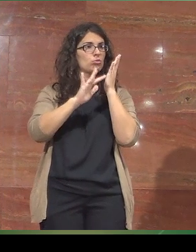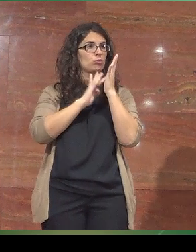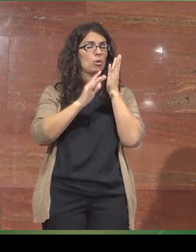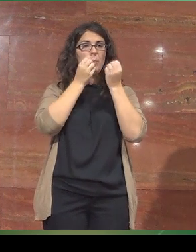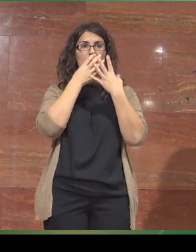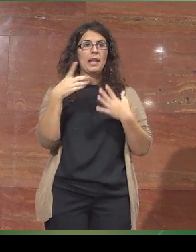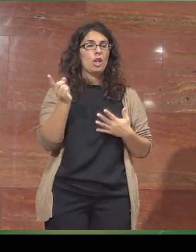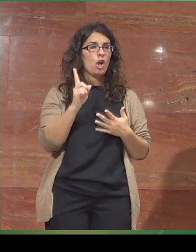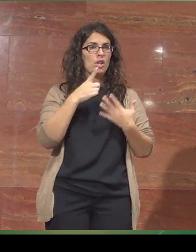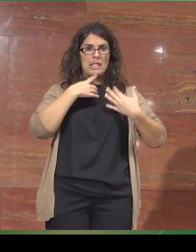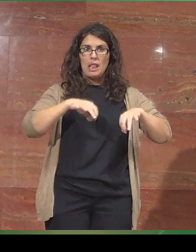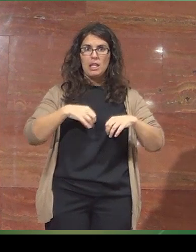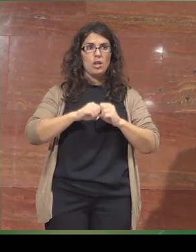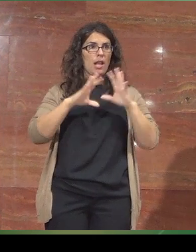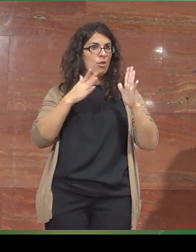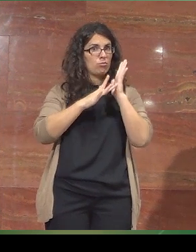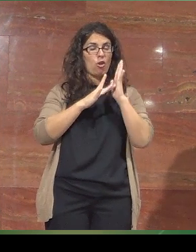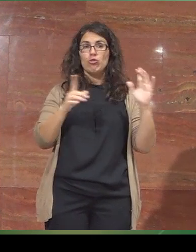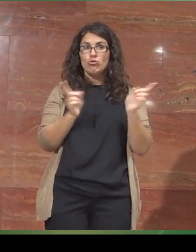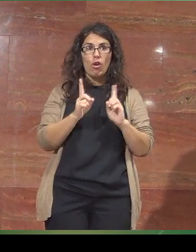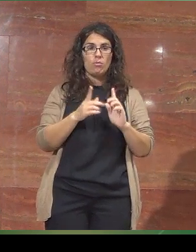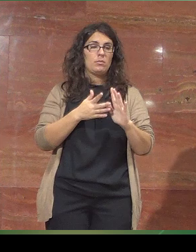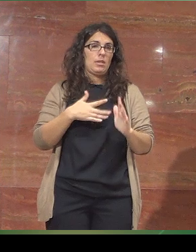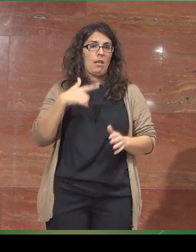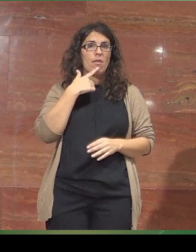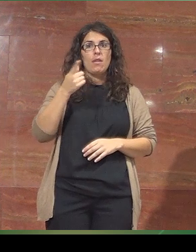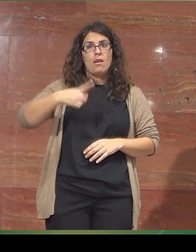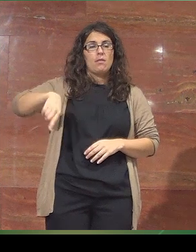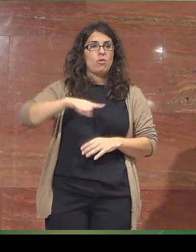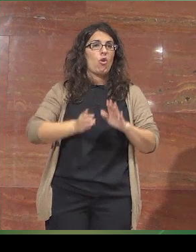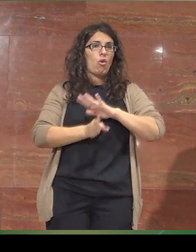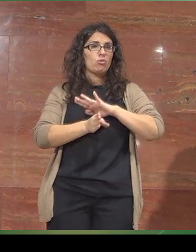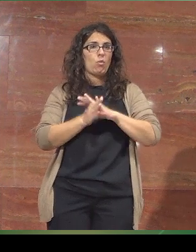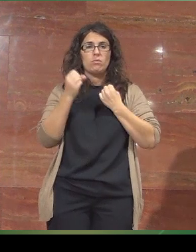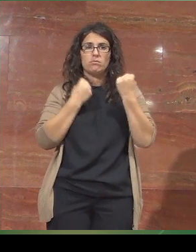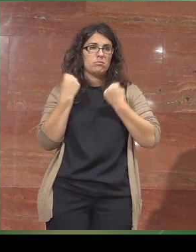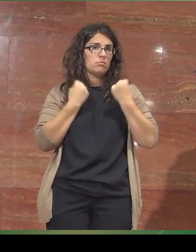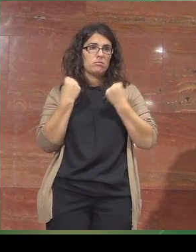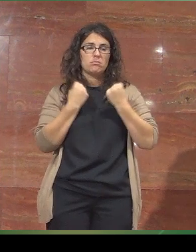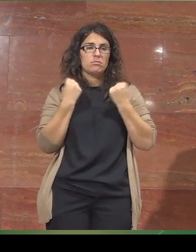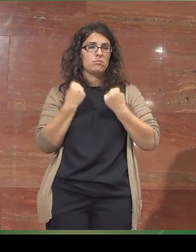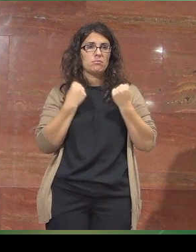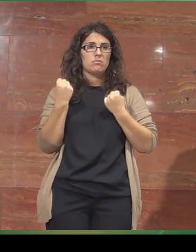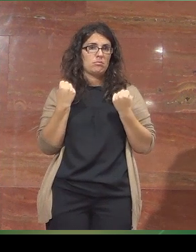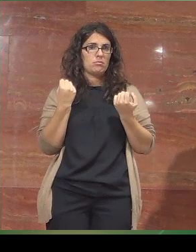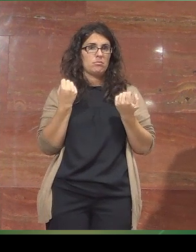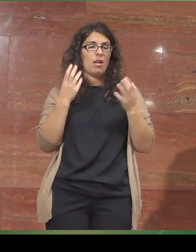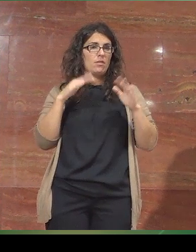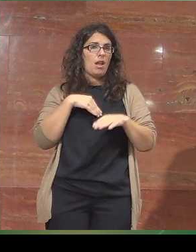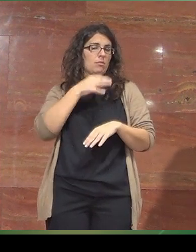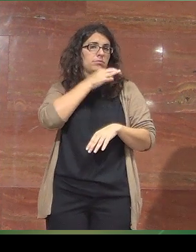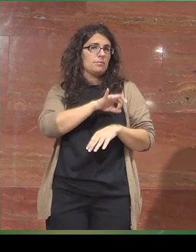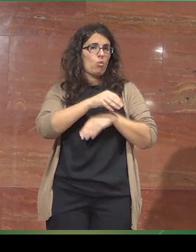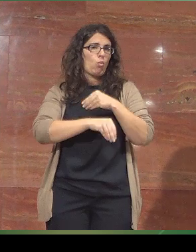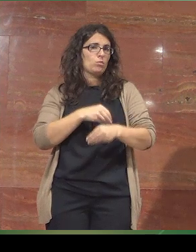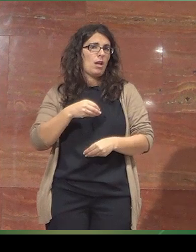them out of their car and onto the bus or the train. And then, of course, at the time when you have to stop driving, your